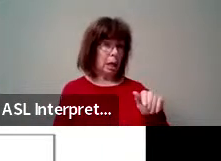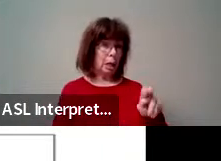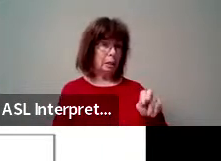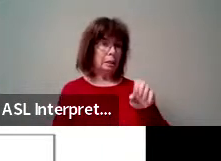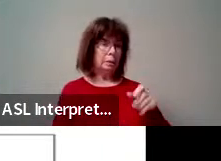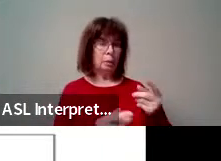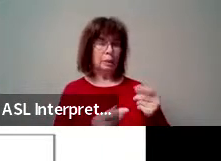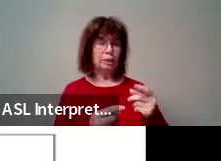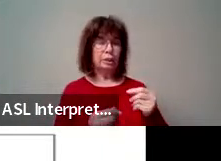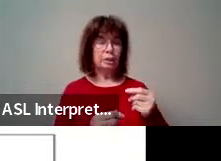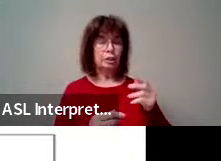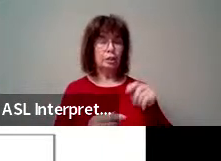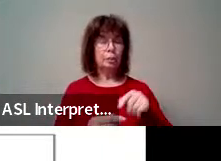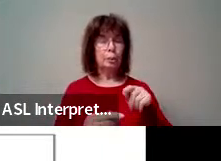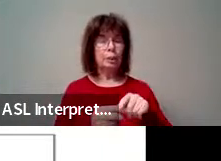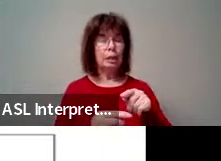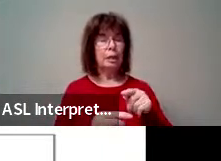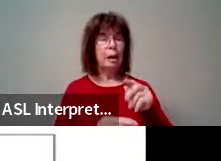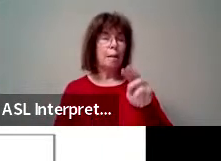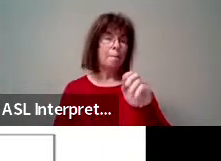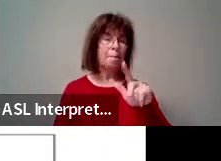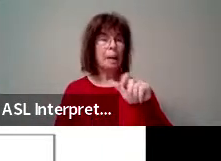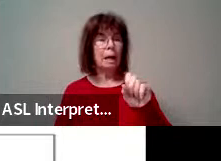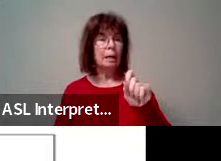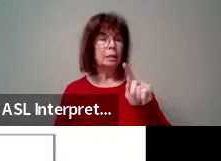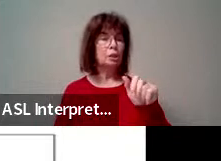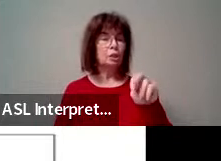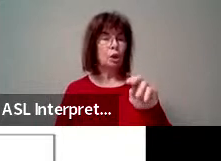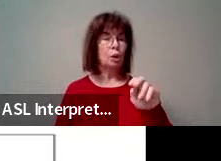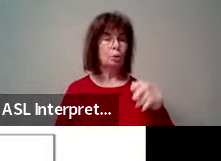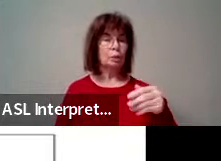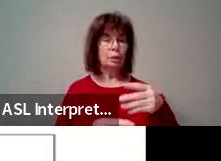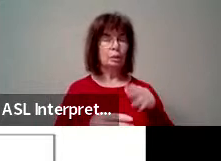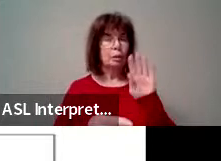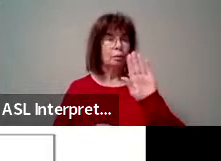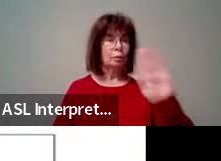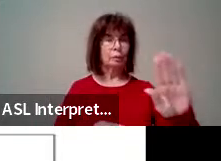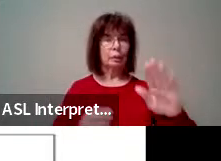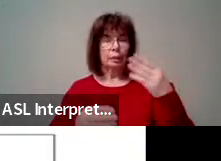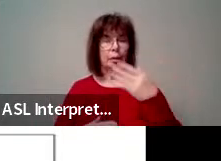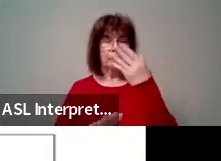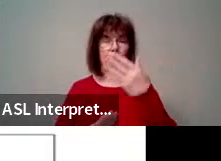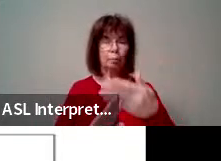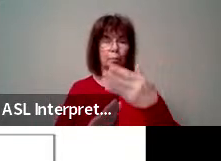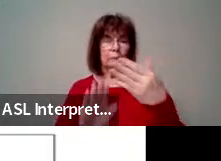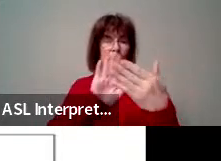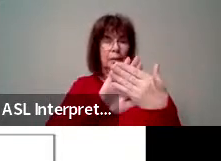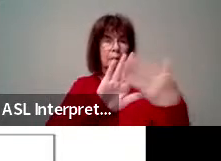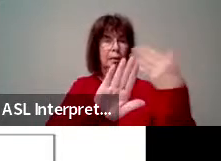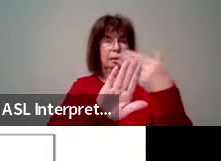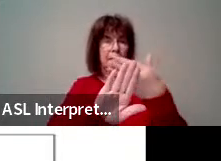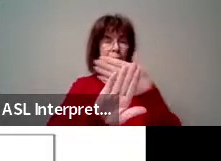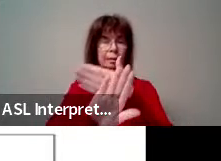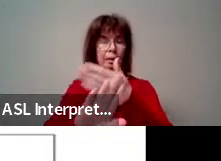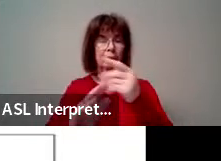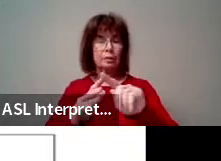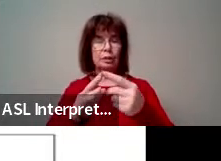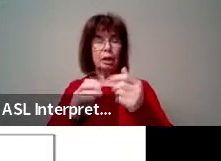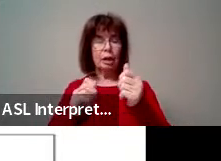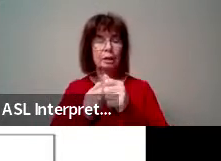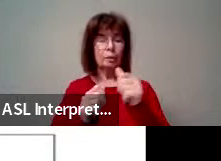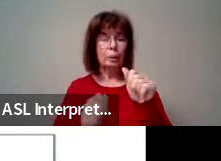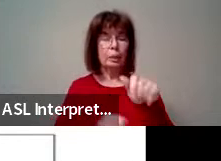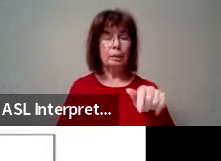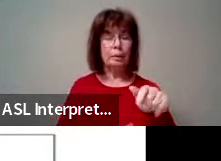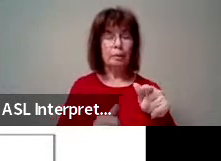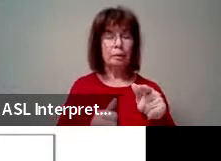superimposed milestones across the kind of outbreak as you see here, starting with, the